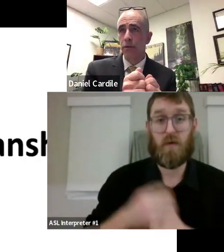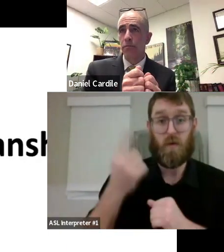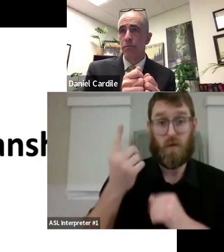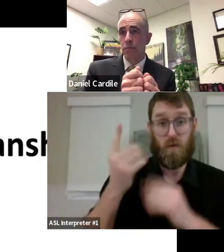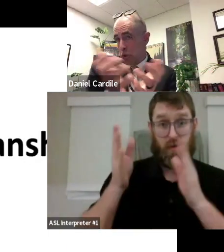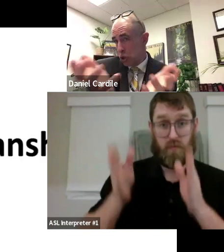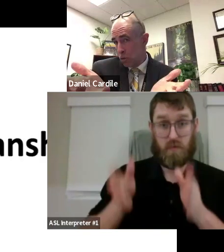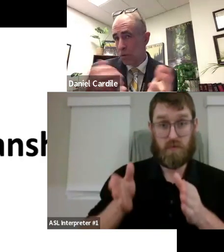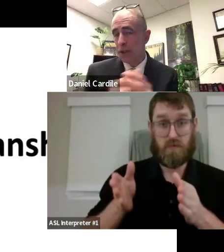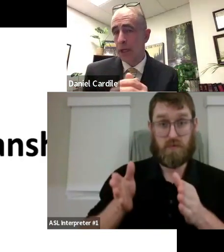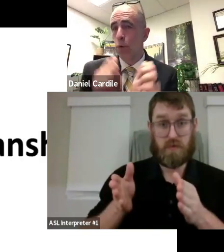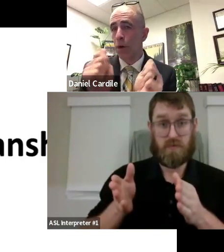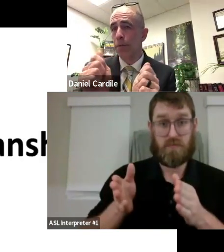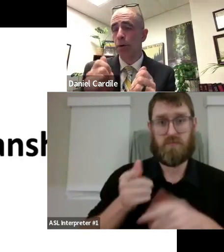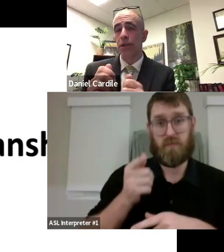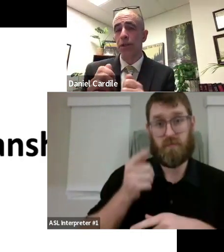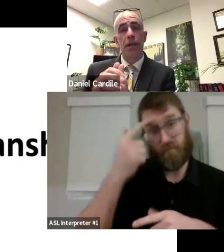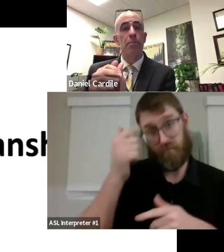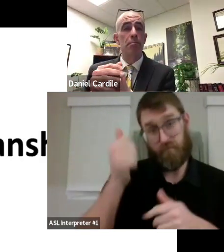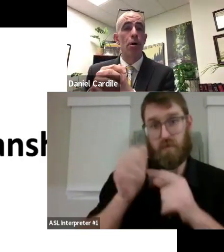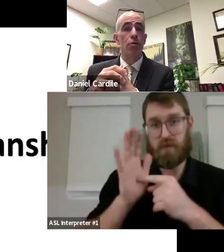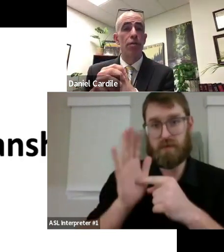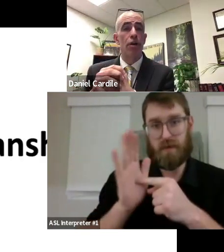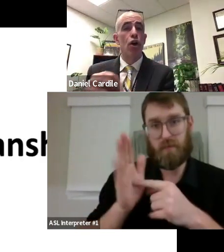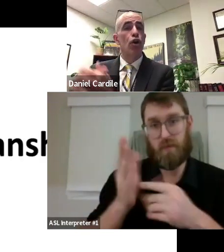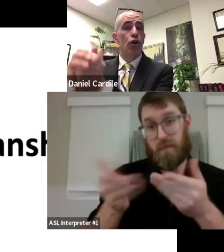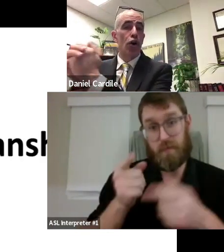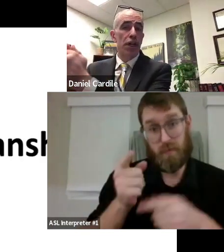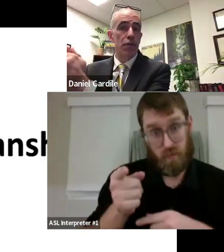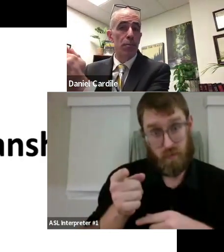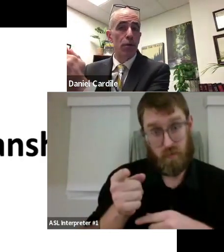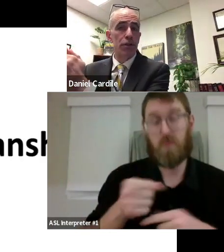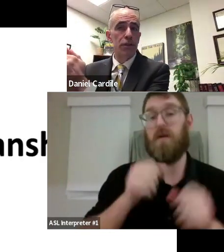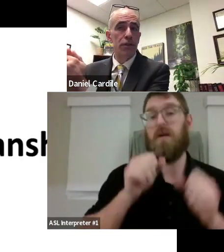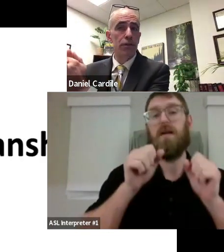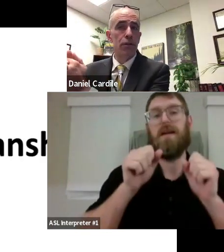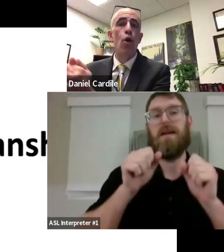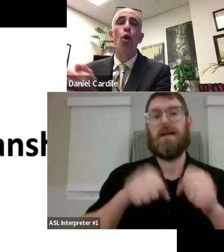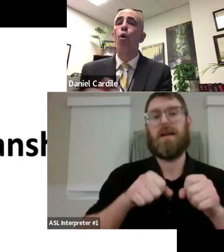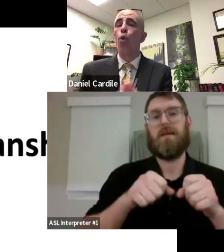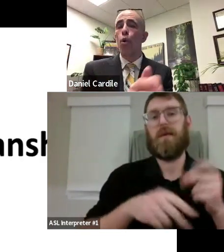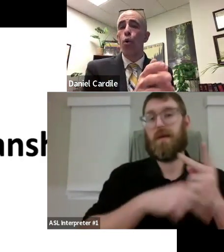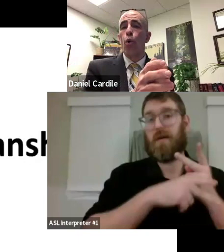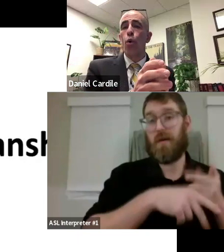person, you, for example, one person can be both guardian of the person